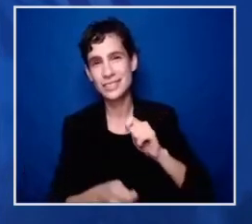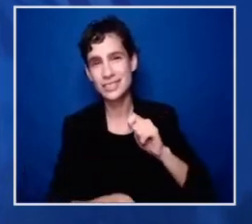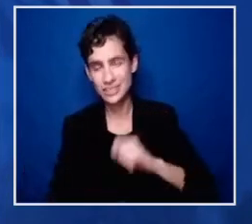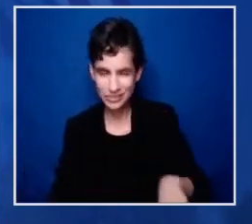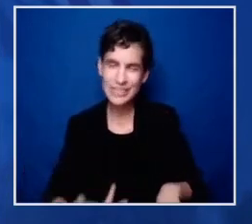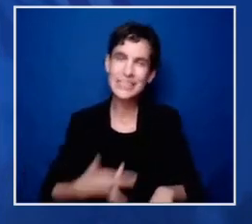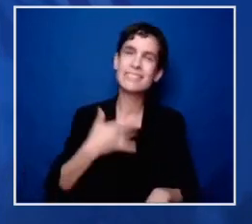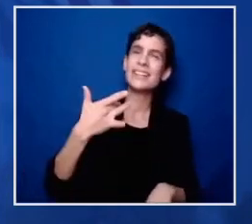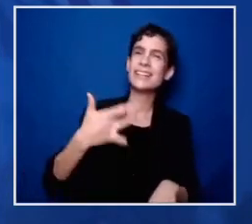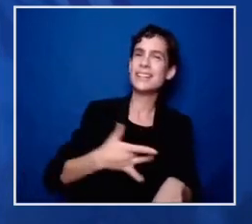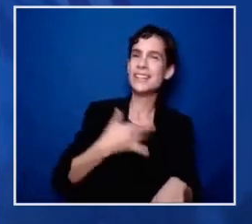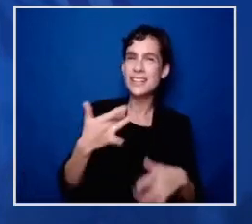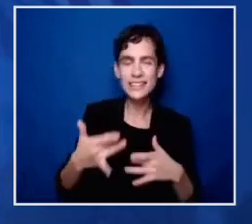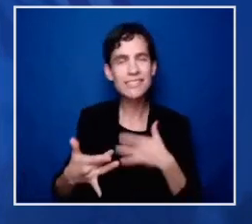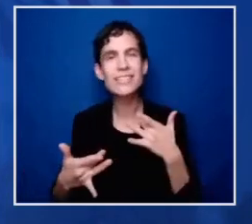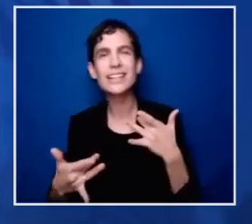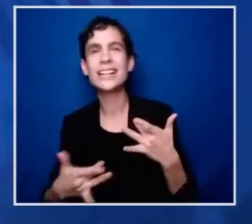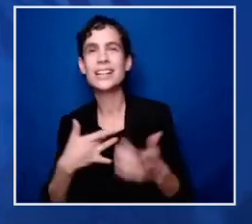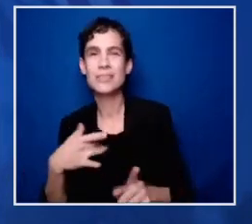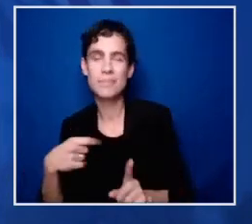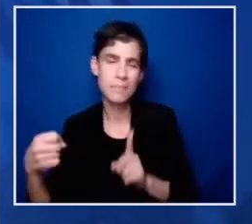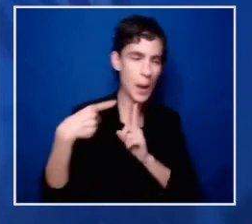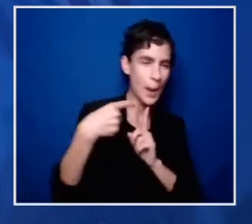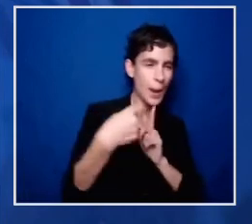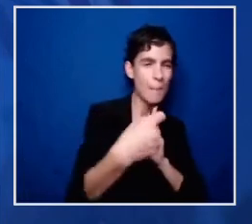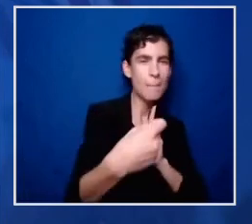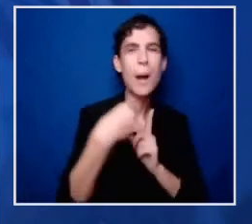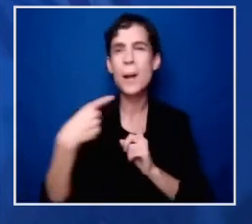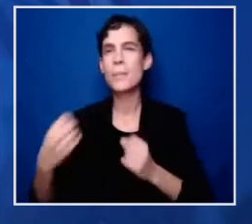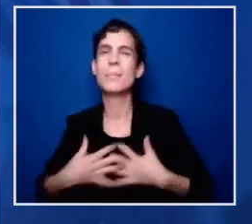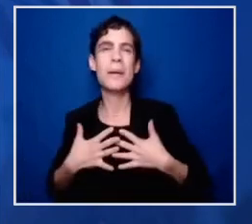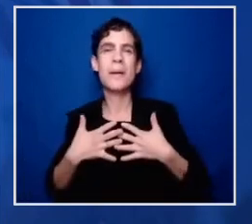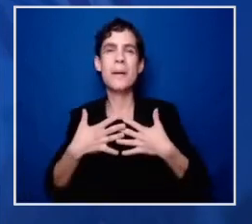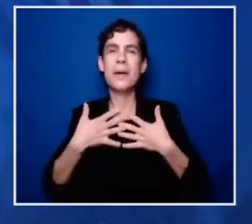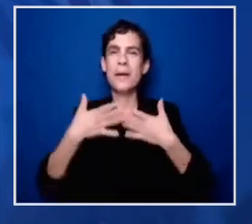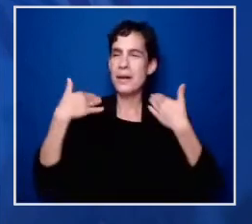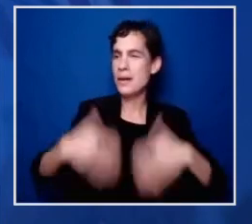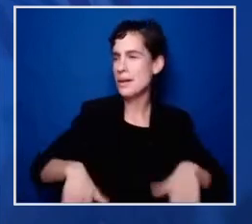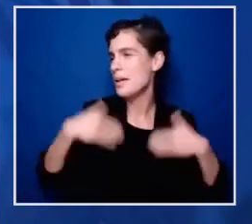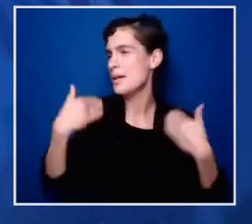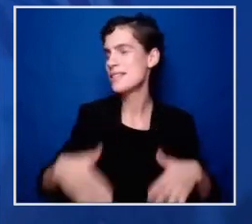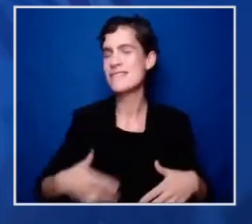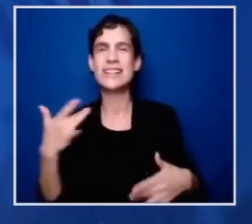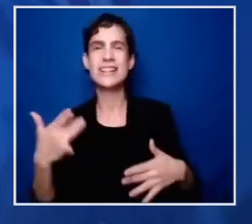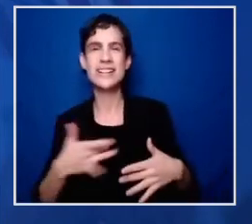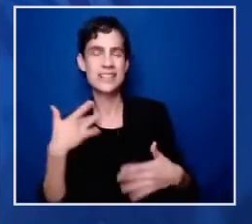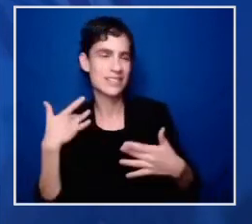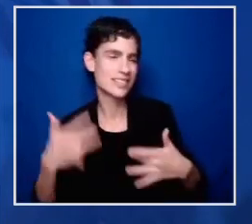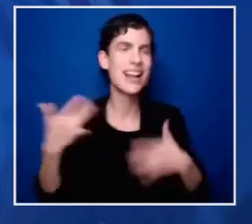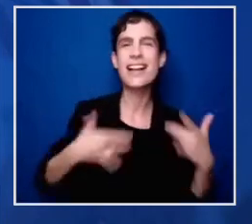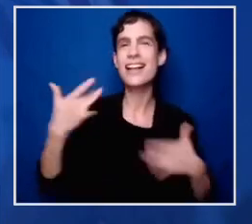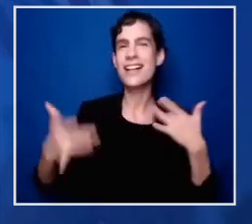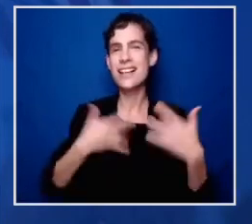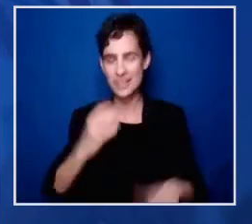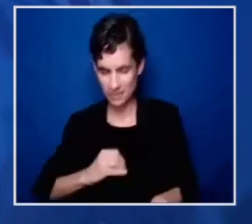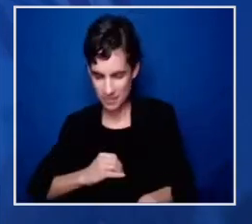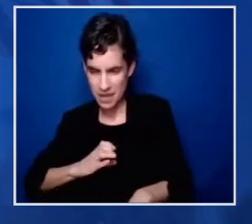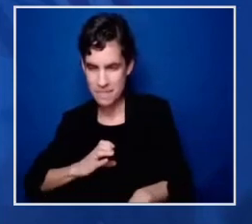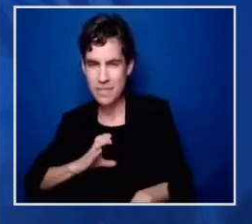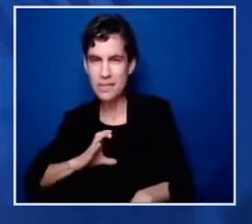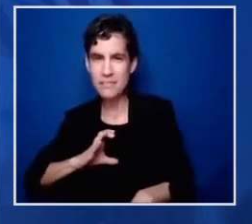starting. Nothing's gonna put it out. It's It's like this moment's